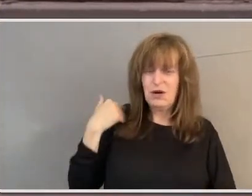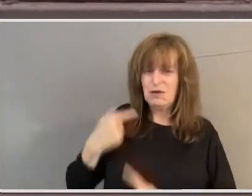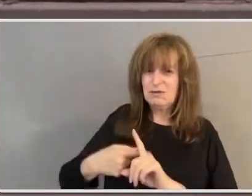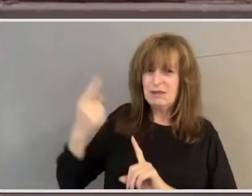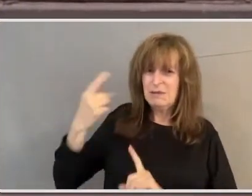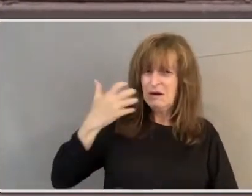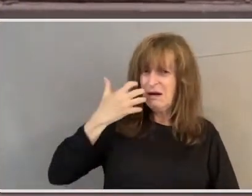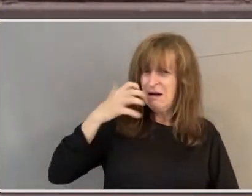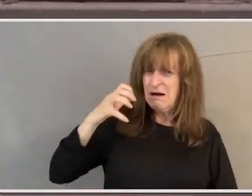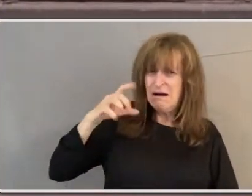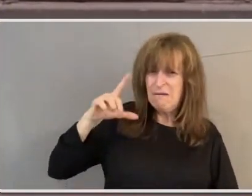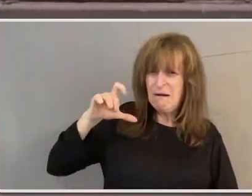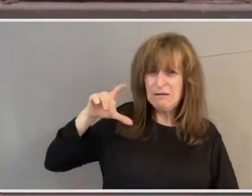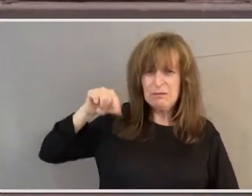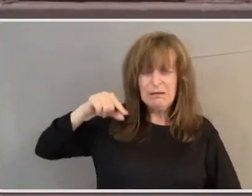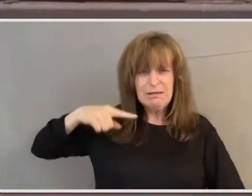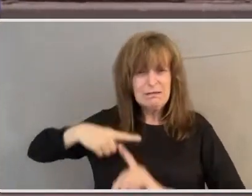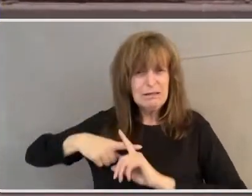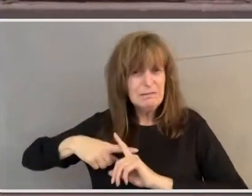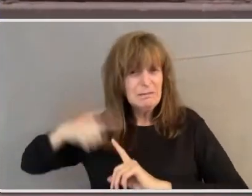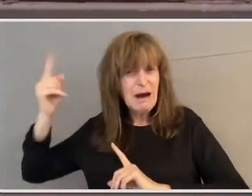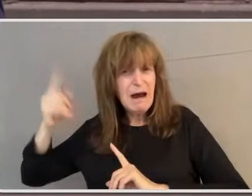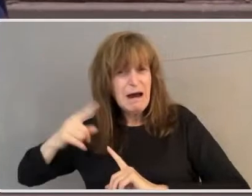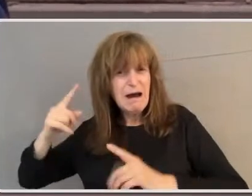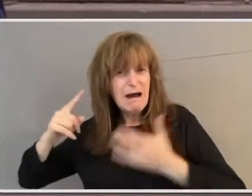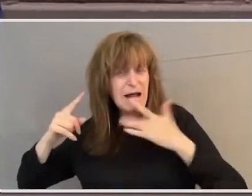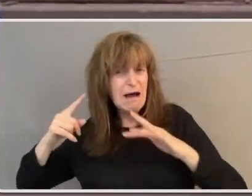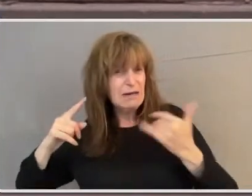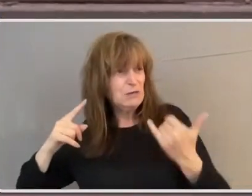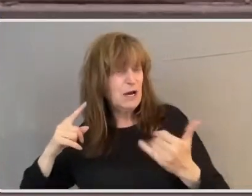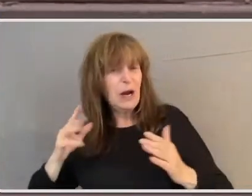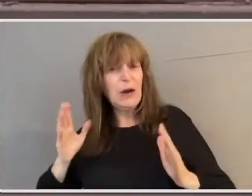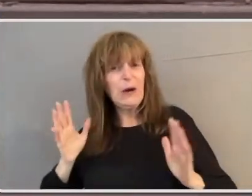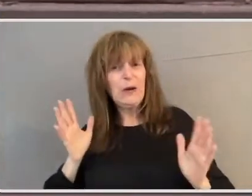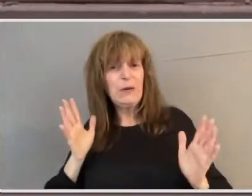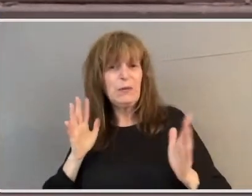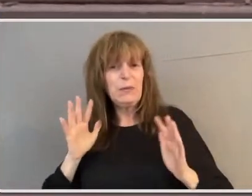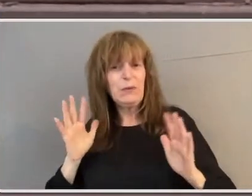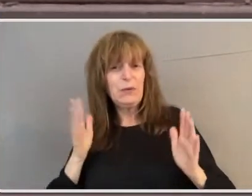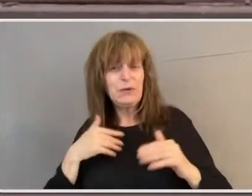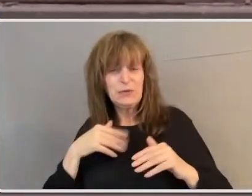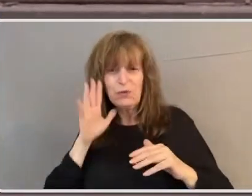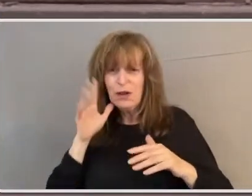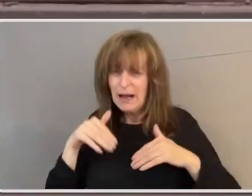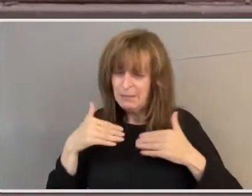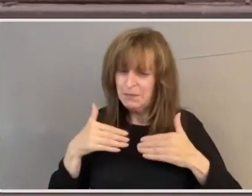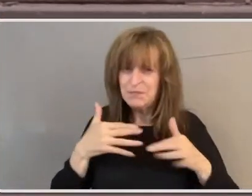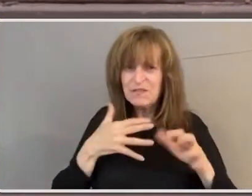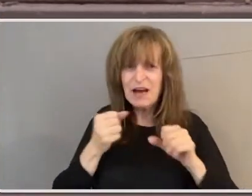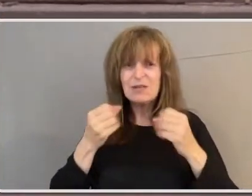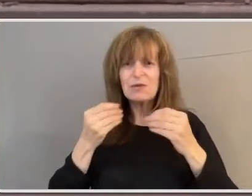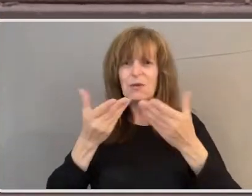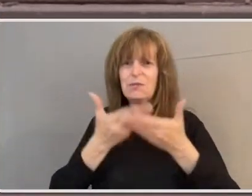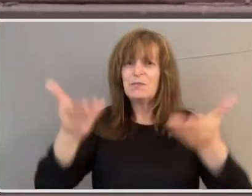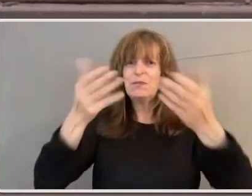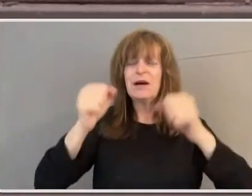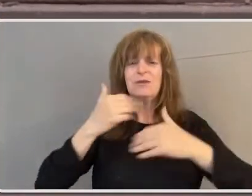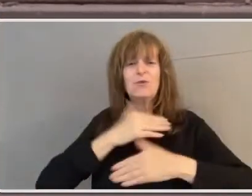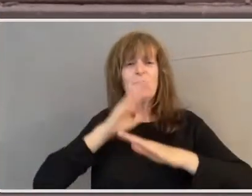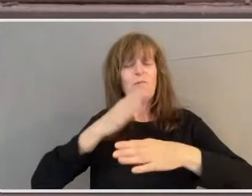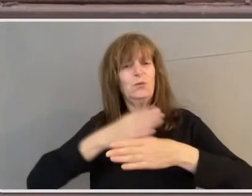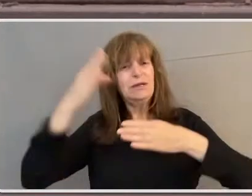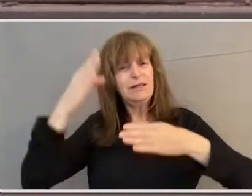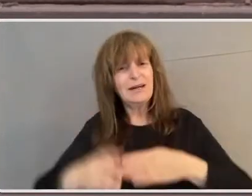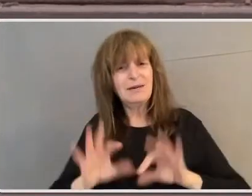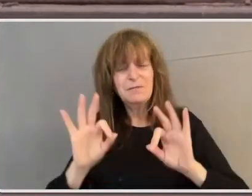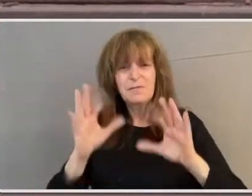but we'll get through this quick, and everyone can have an enjoyable weekend. Thank you very much for the very warm welcome, and